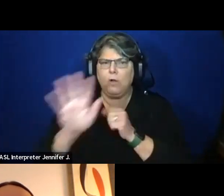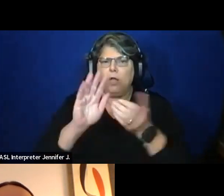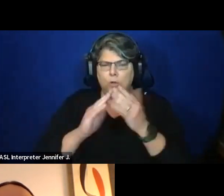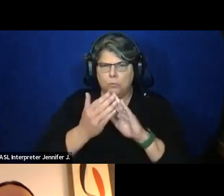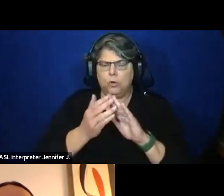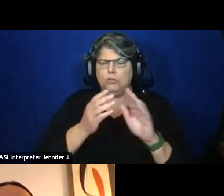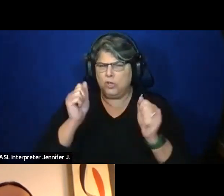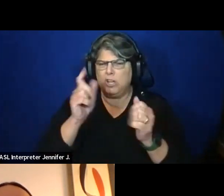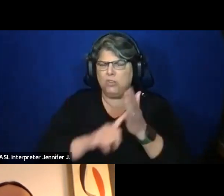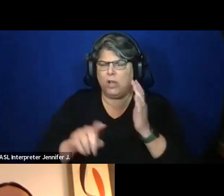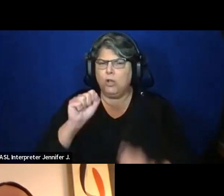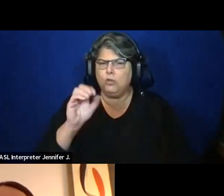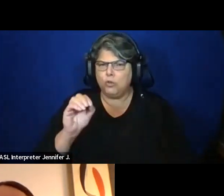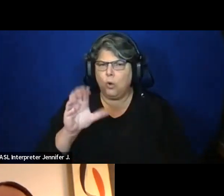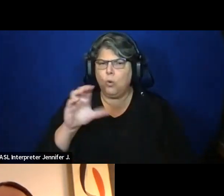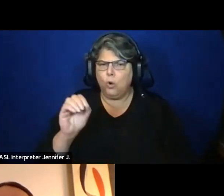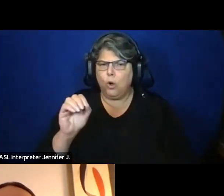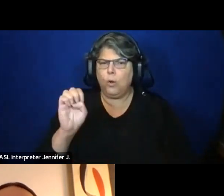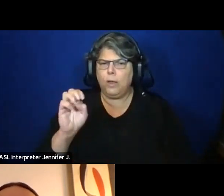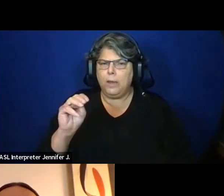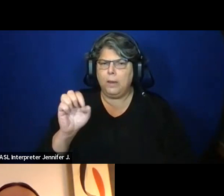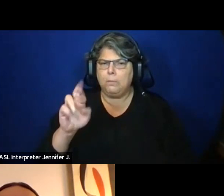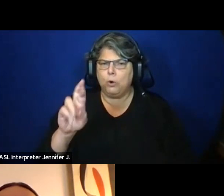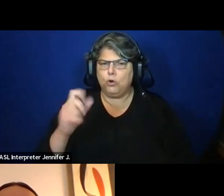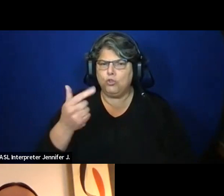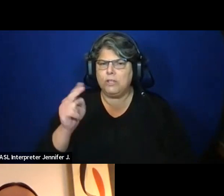on socoemergency.org. You can also go to